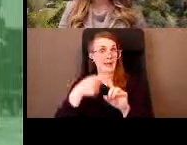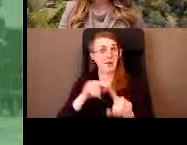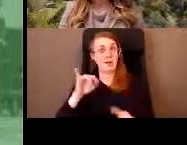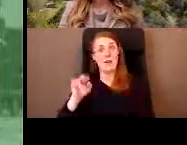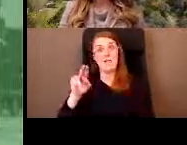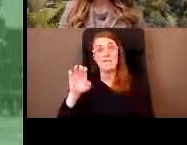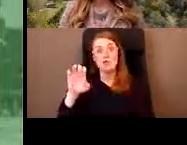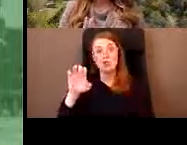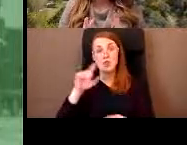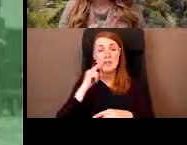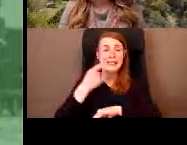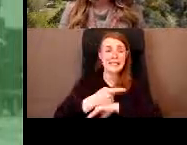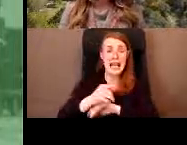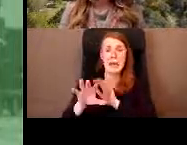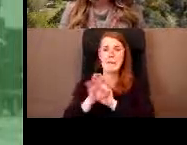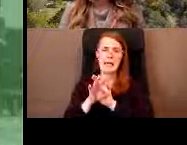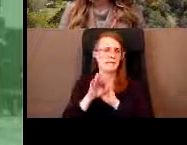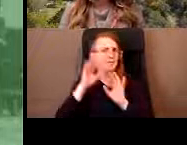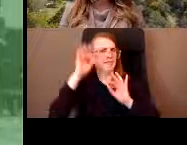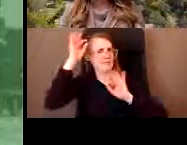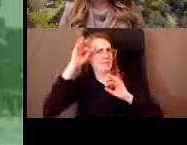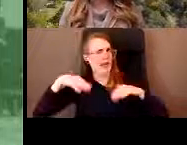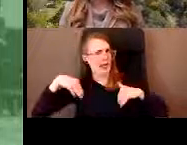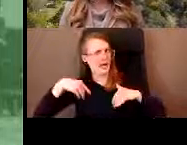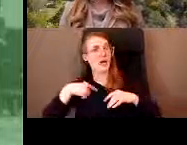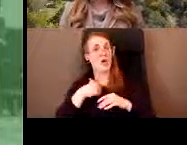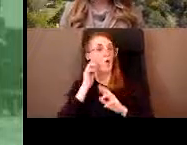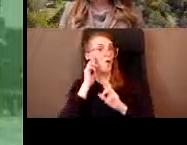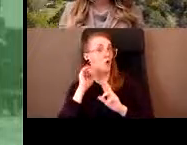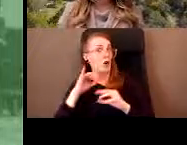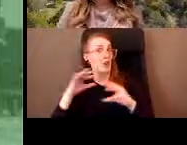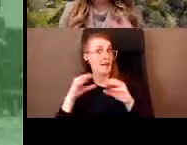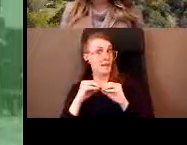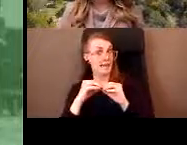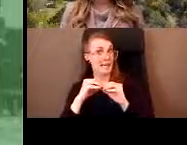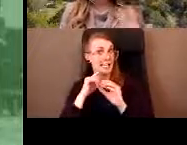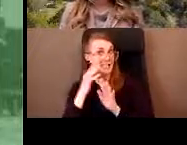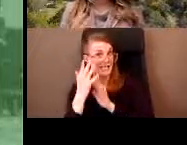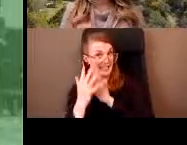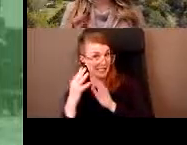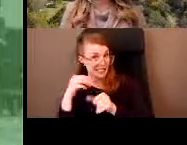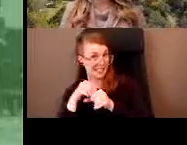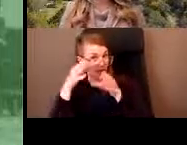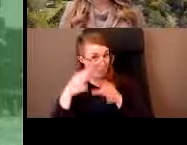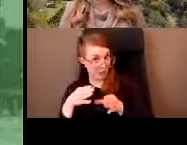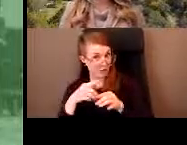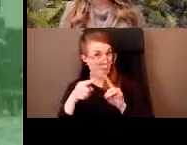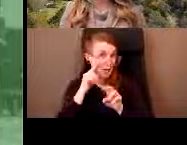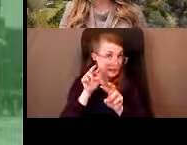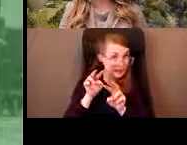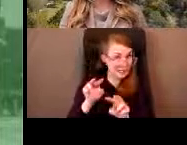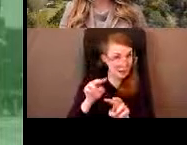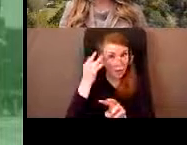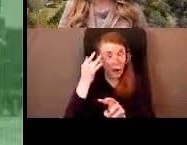on a date. We are hopeful that that one may be able to be in person, but stay tuned. The pandemic's thrown us for a